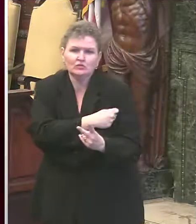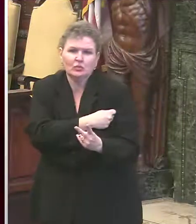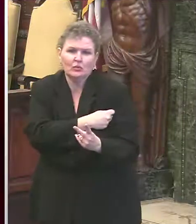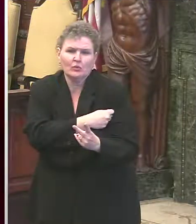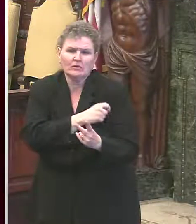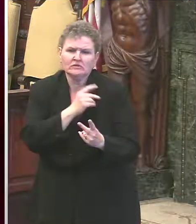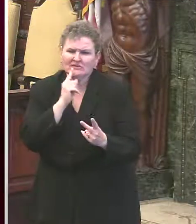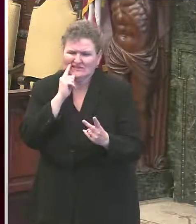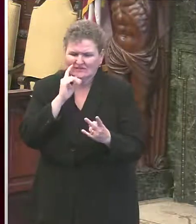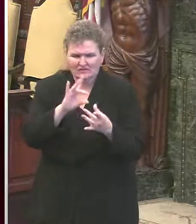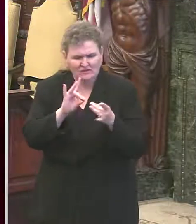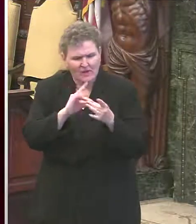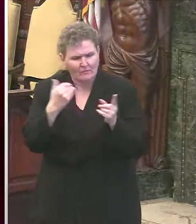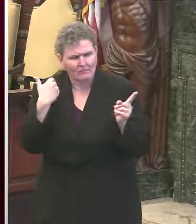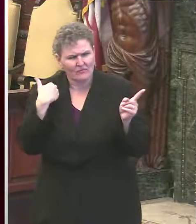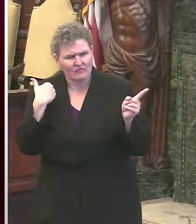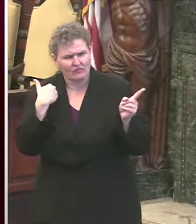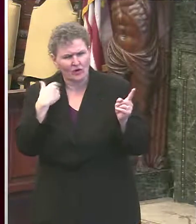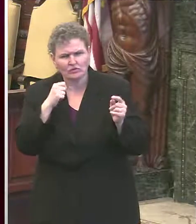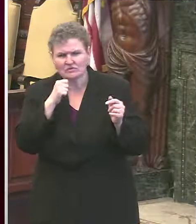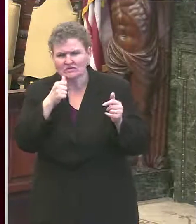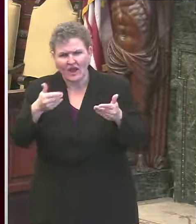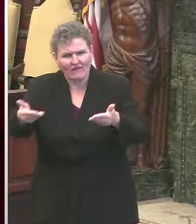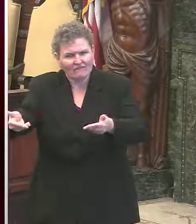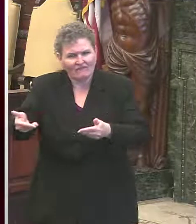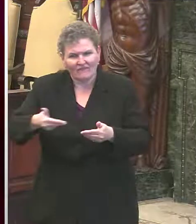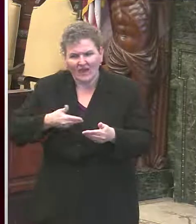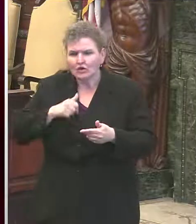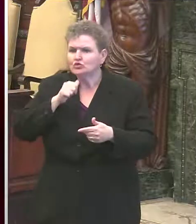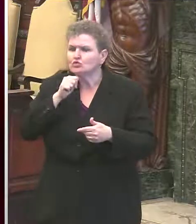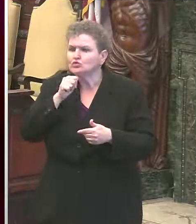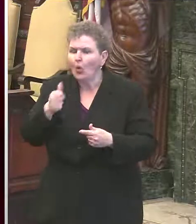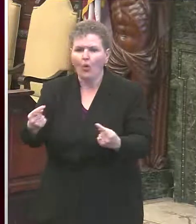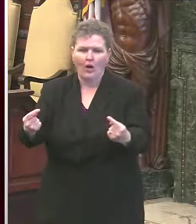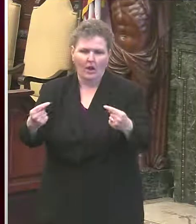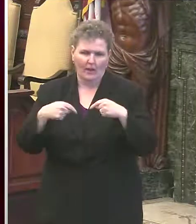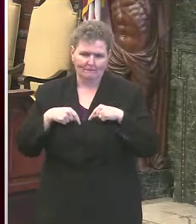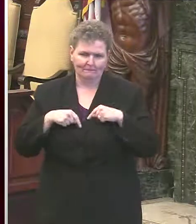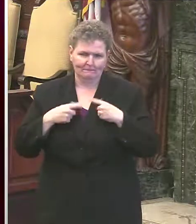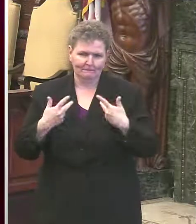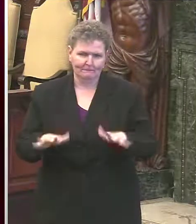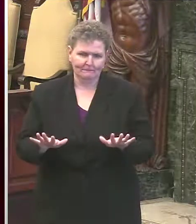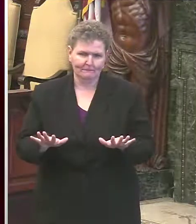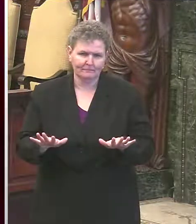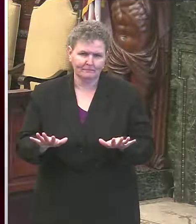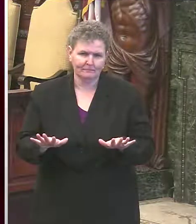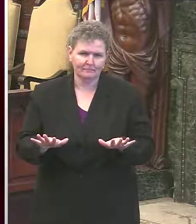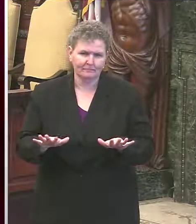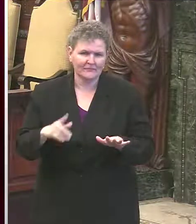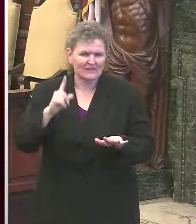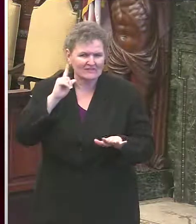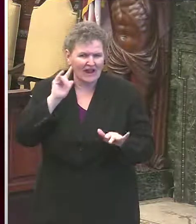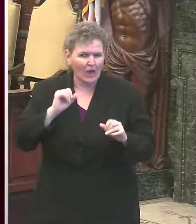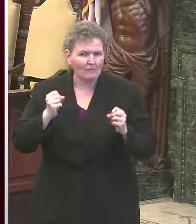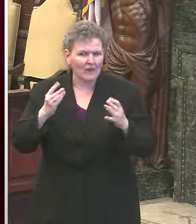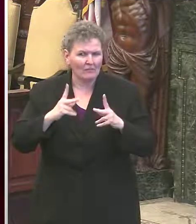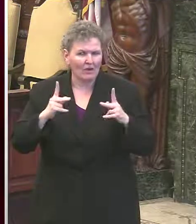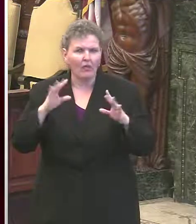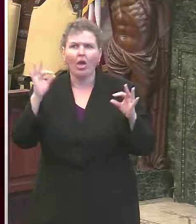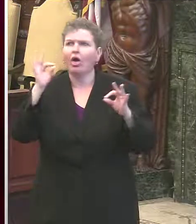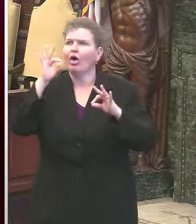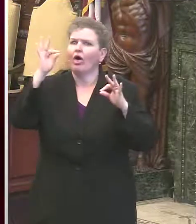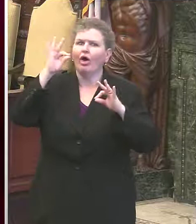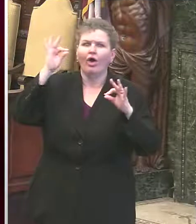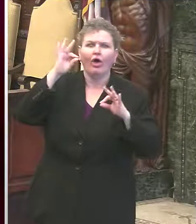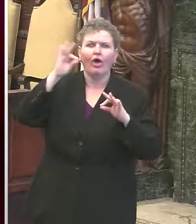before about how people who weren't invited should not take those appointments, I think just anecdotally, it sounds like there are plenty of people who didn't know that, including people